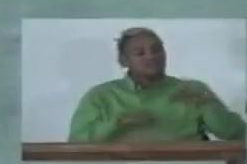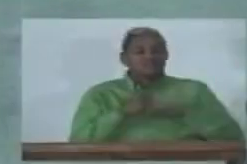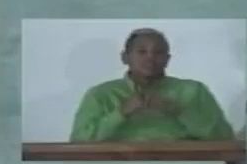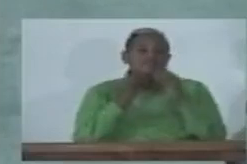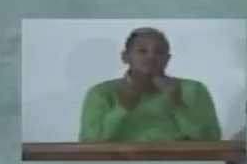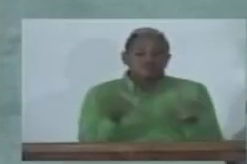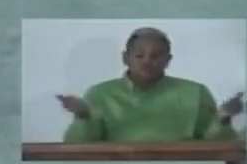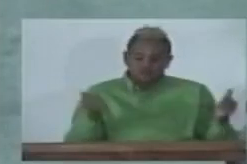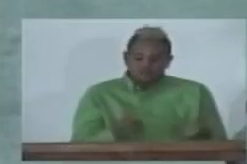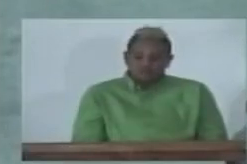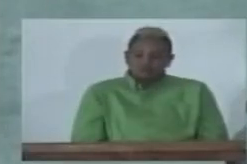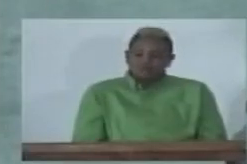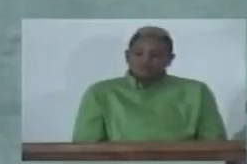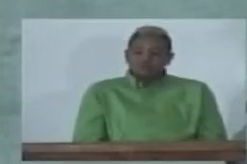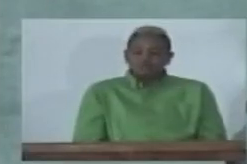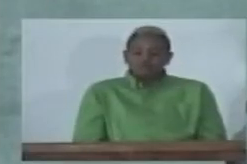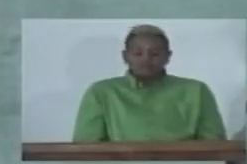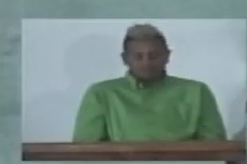Resolution.